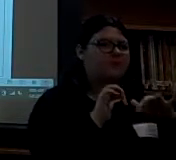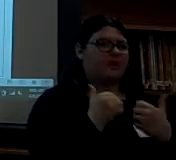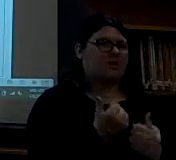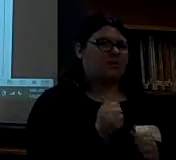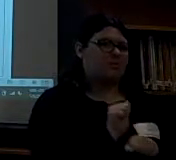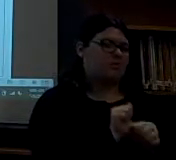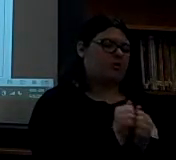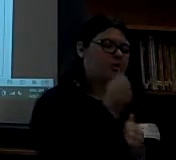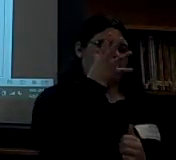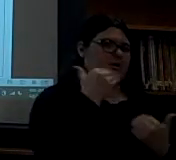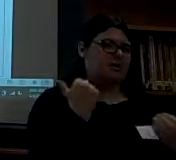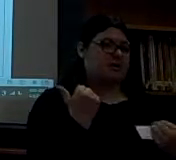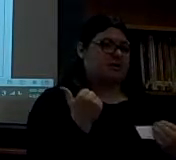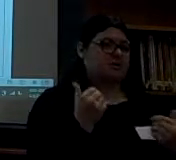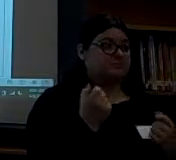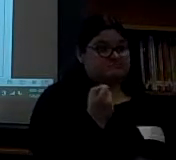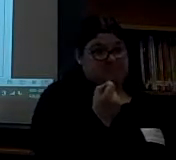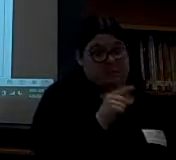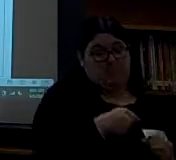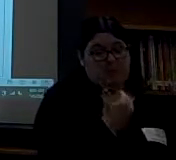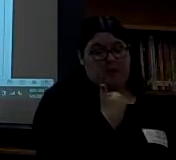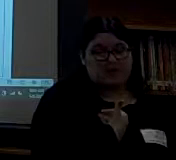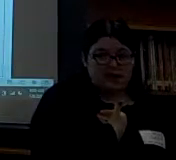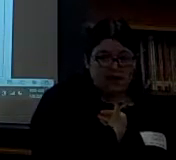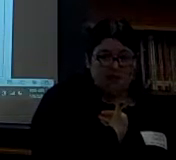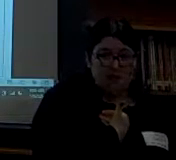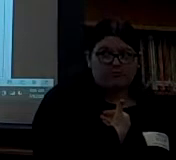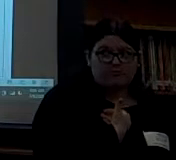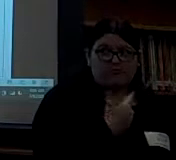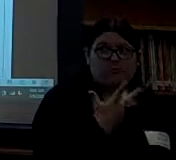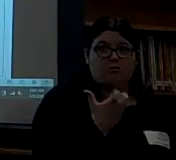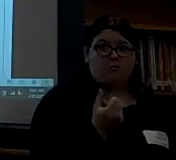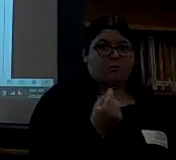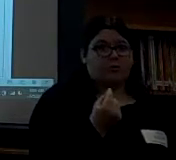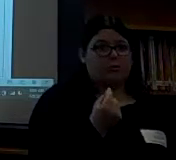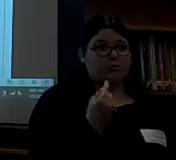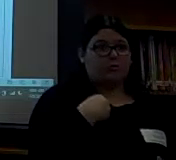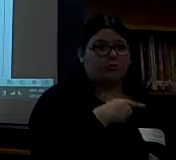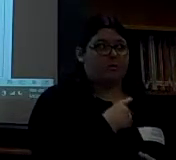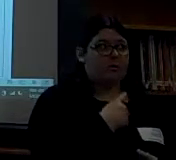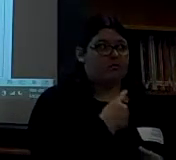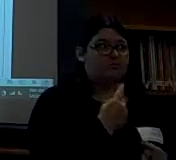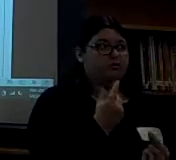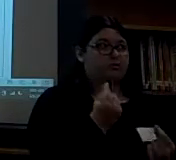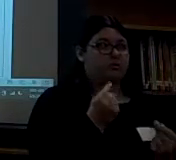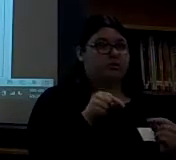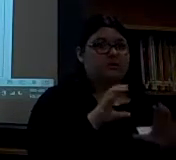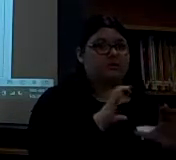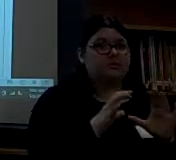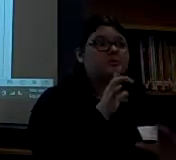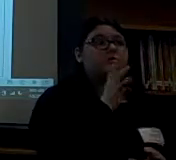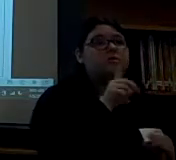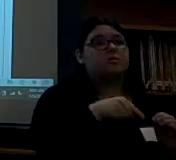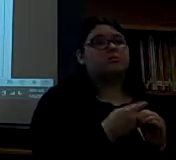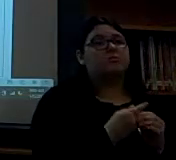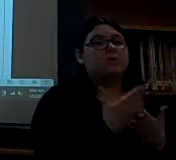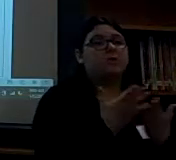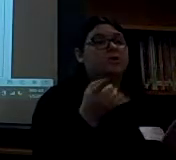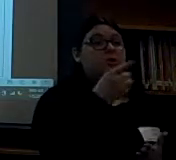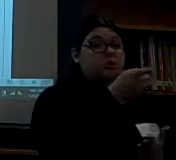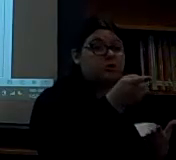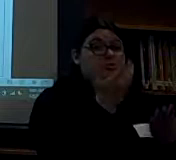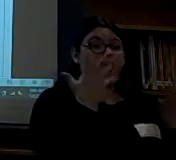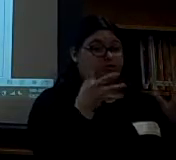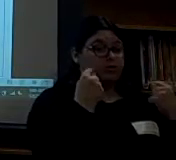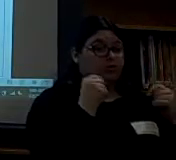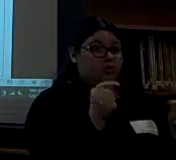parents these days. That's a little bit about me. What I'd like to do, though, as we get into this conversation, is talk about the things you've tried